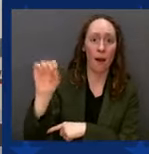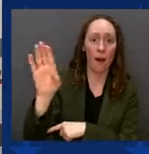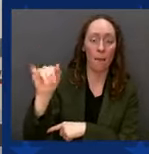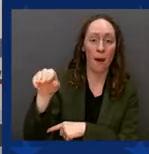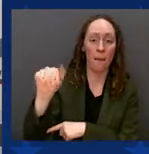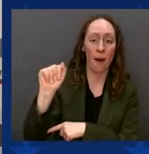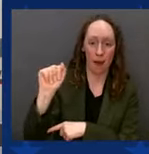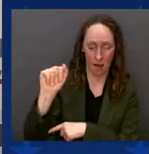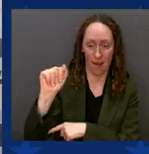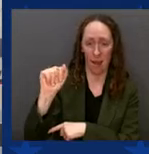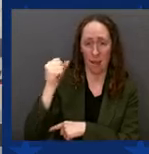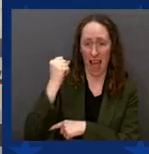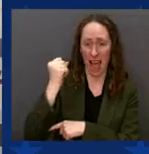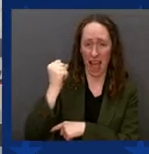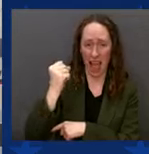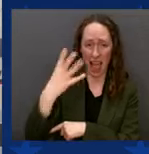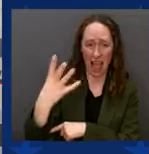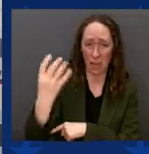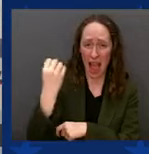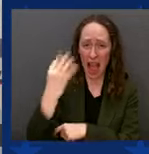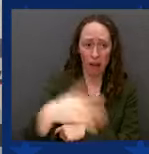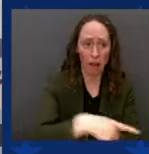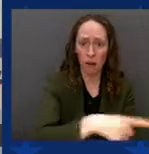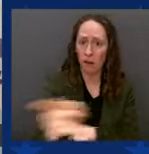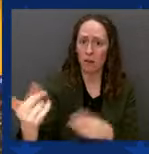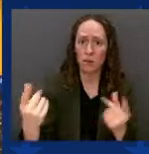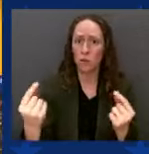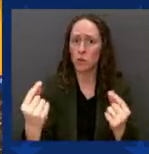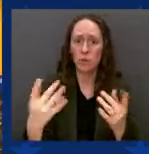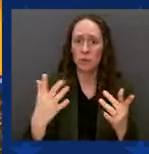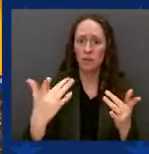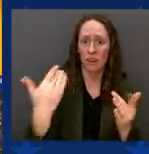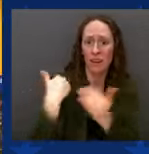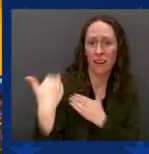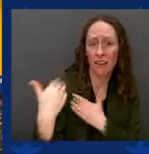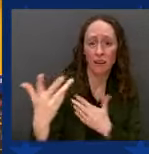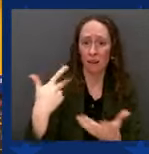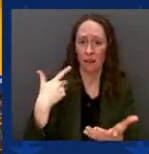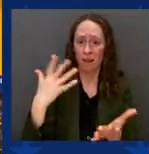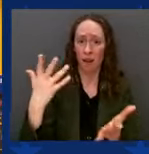I was vice president then, and I'm president because of you guys.